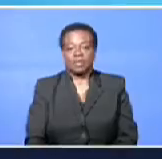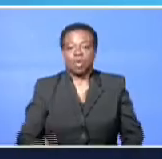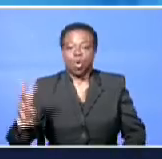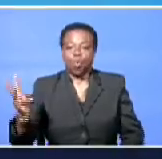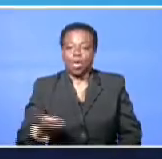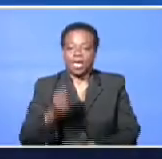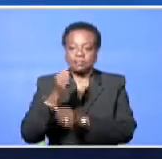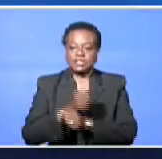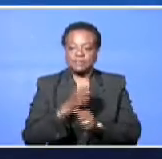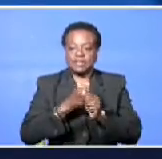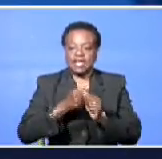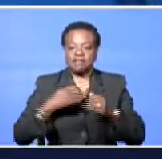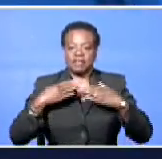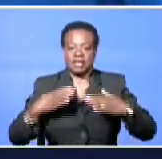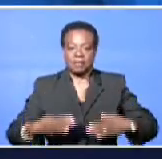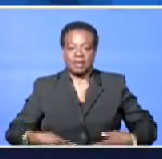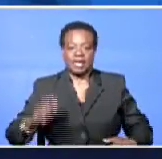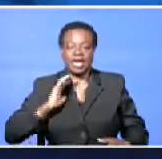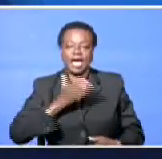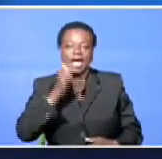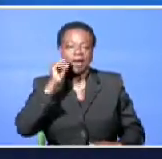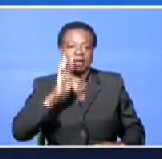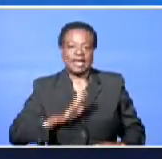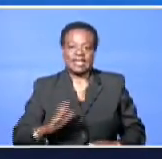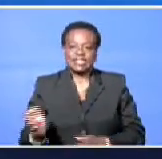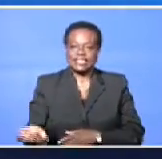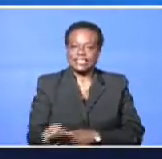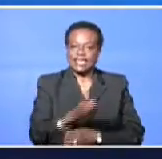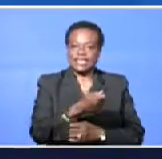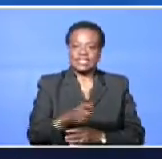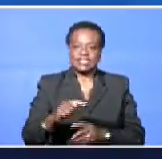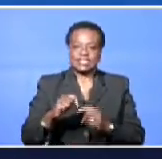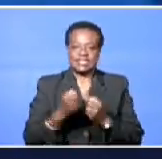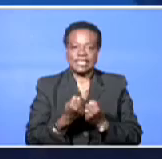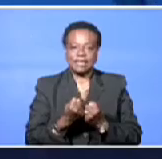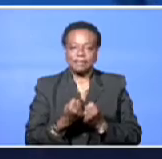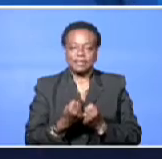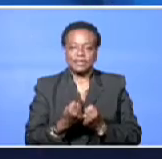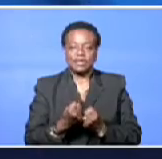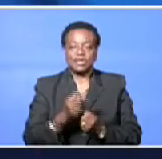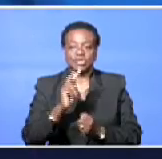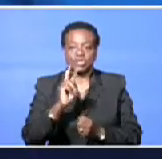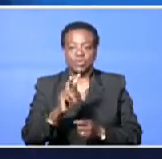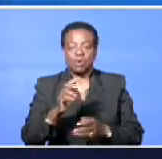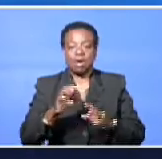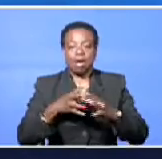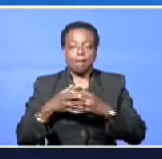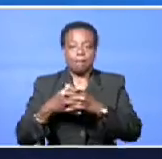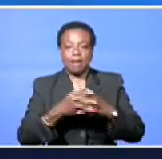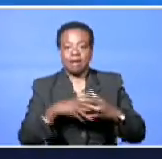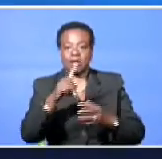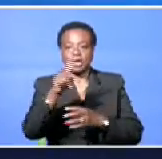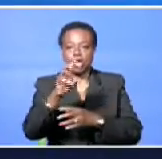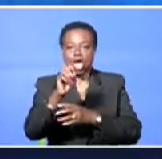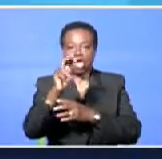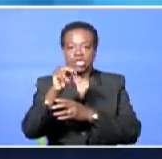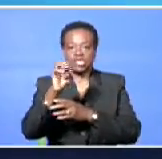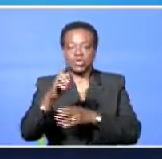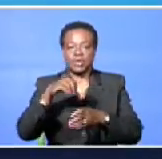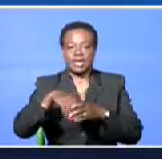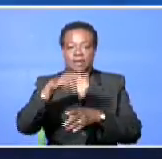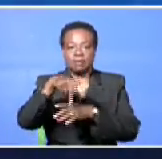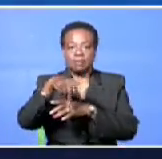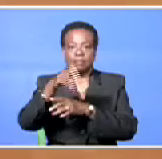Welcome to sports, everybody. Our Ladies Fed Cup tennis team swinging into America's Zone 2 competition today in Peru